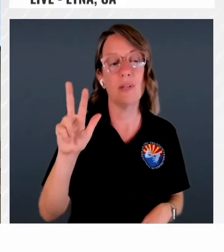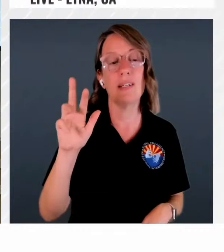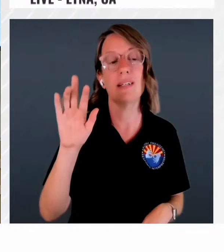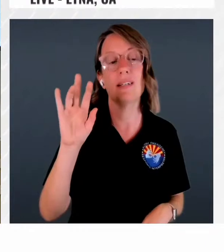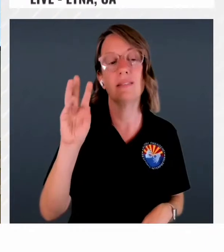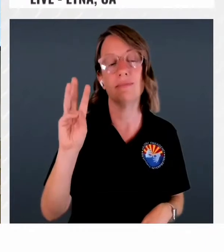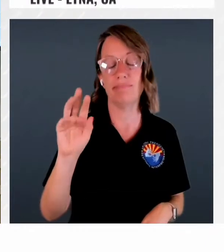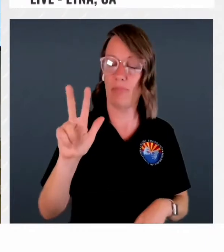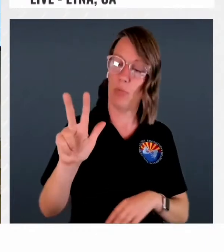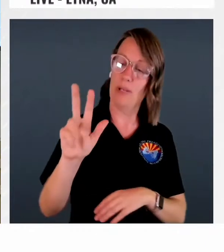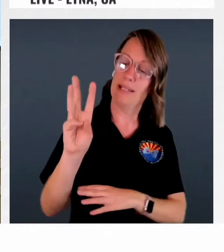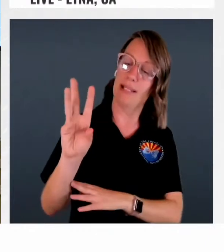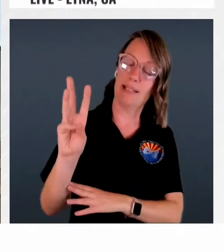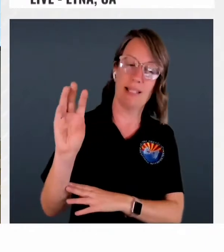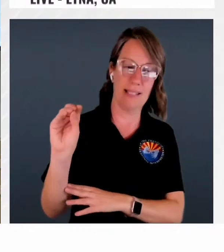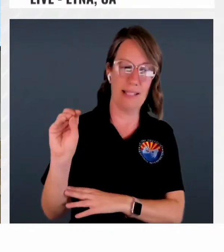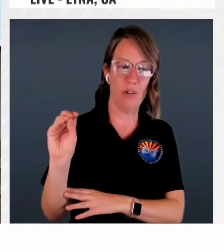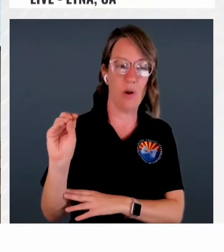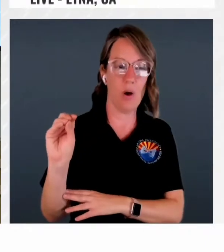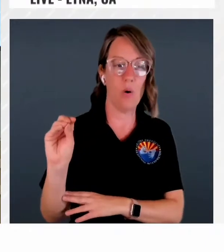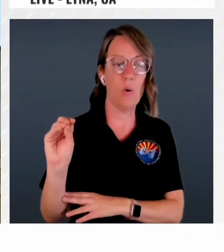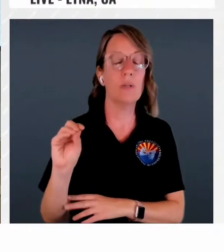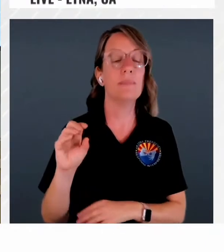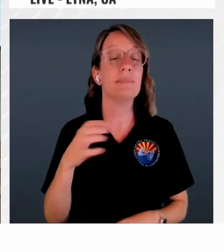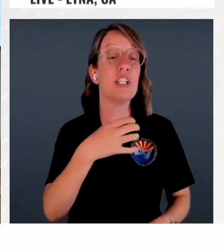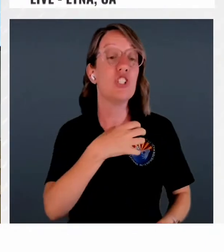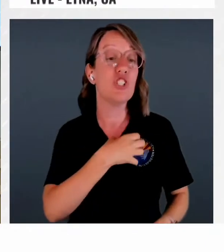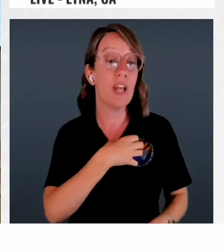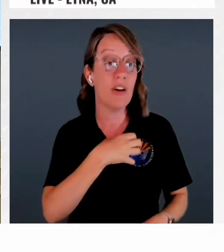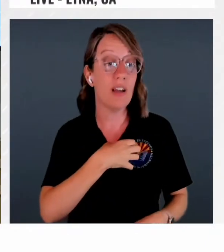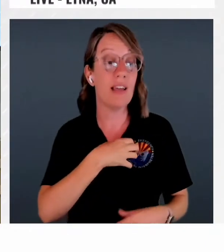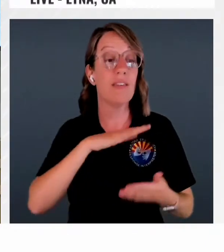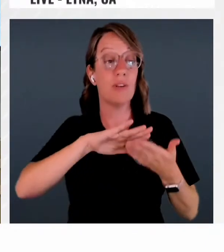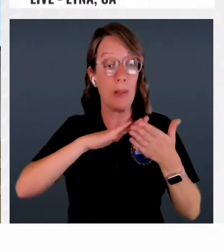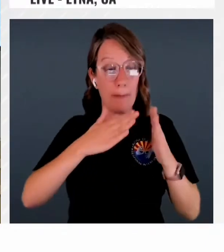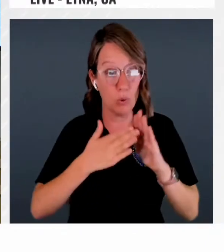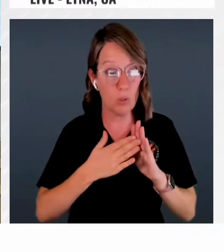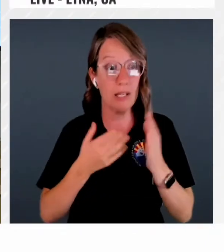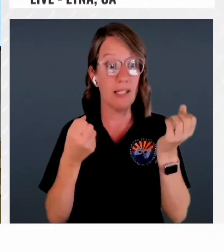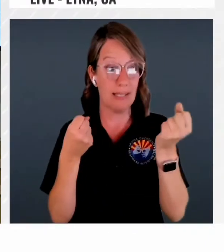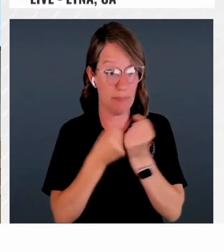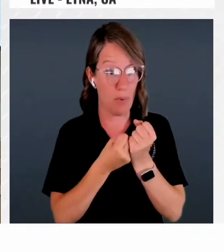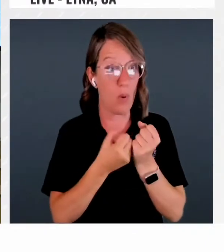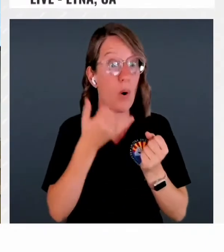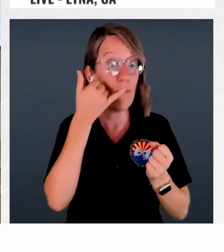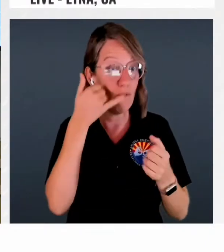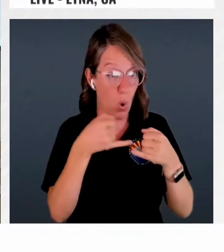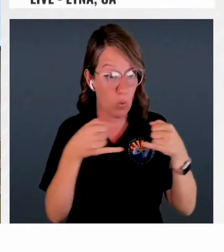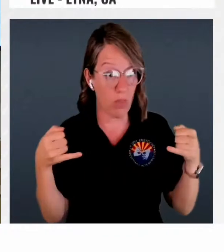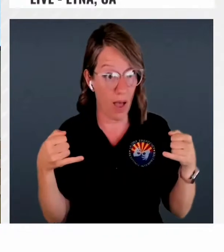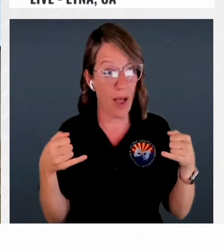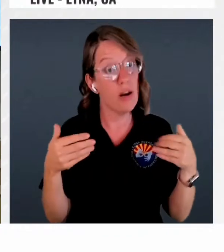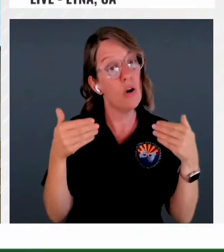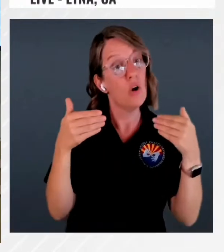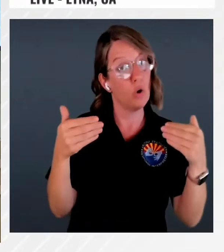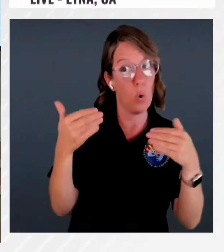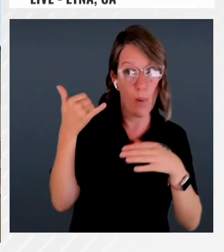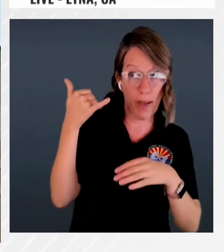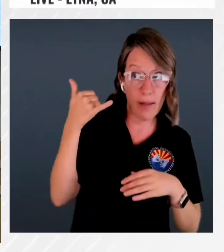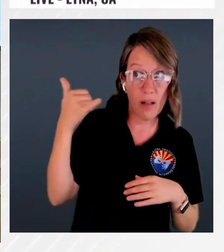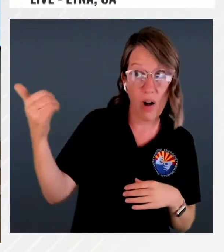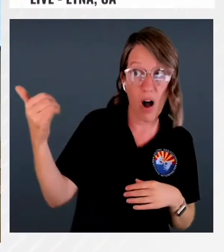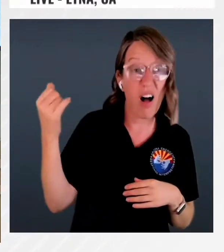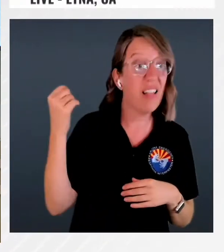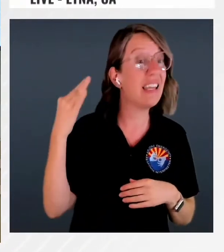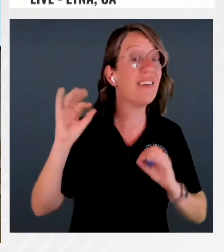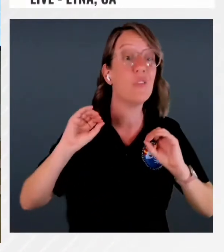530-643-3660. And that is the Sheriff Community Support Line. You call that number, and if no one answers, leave a message,